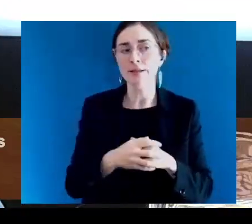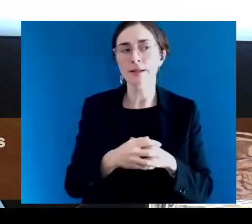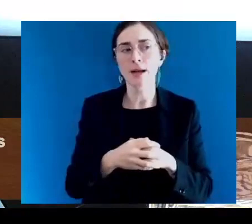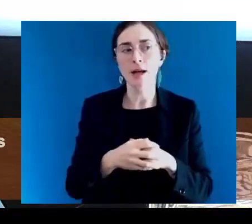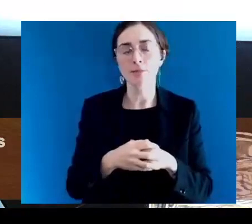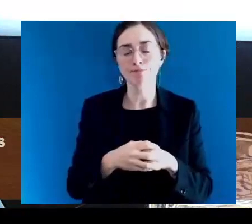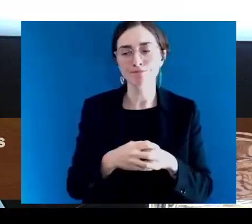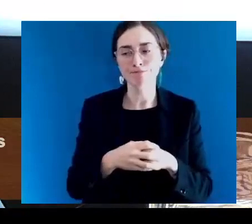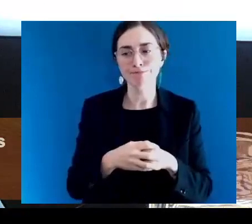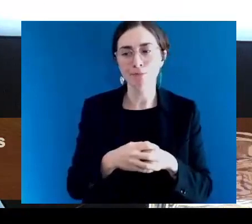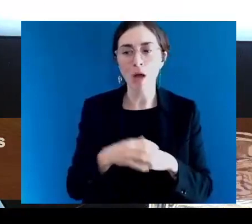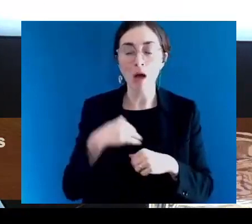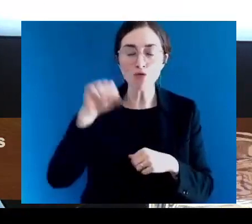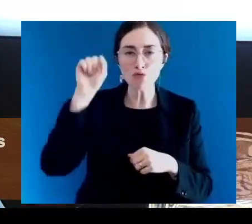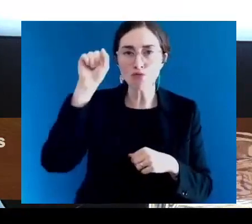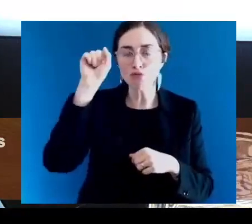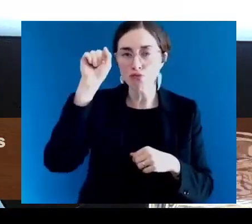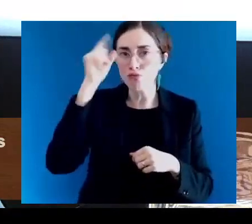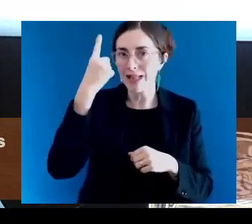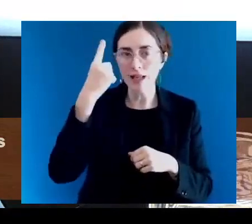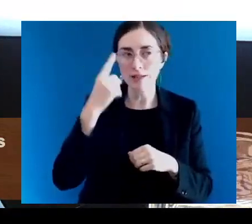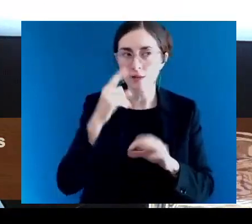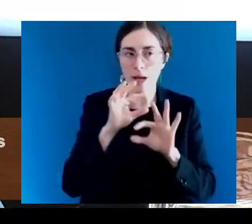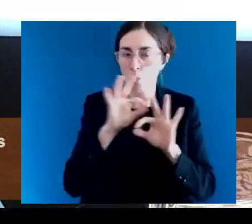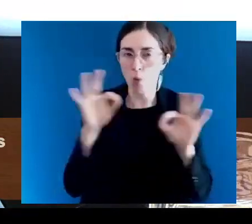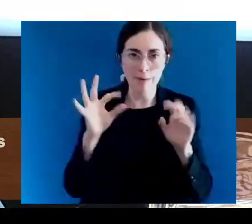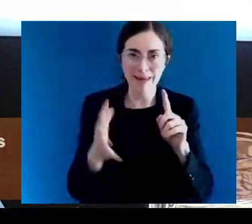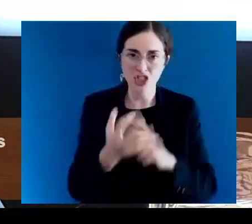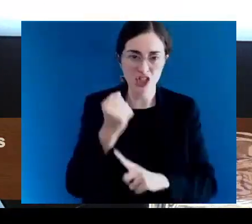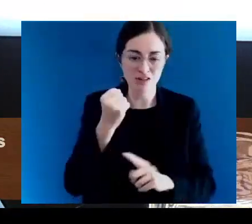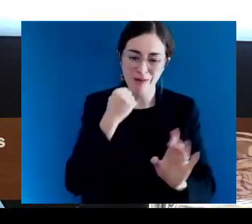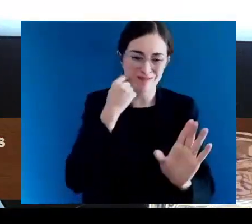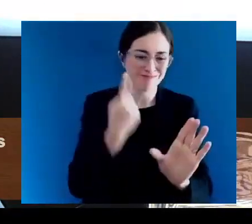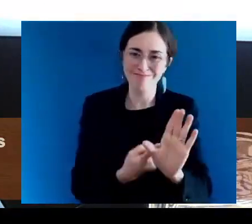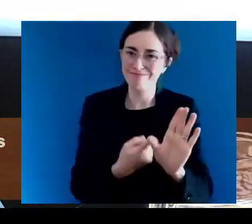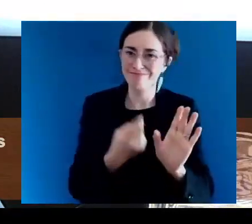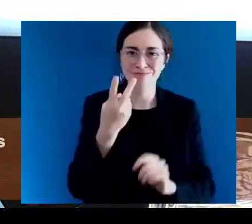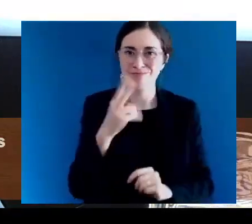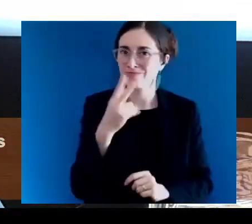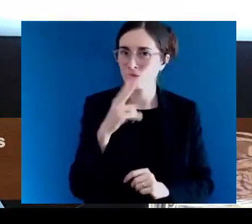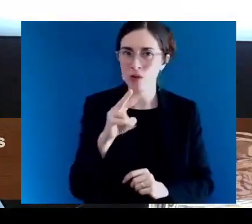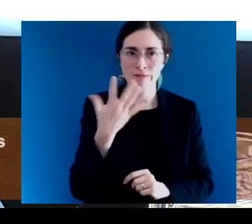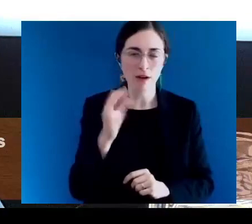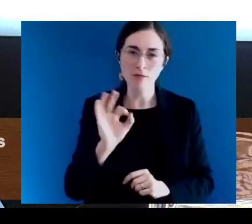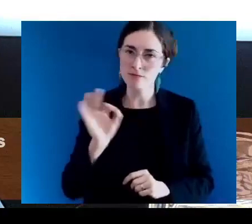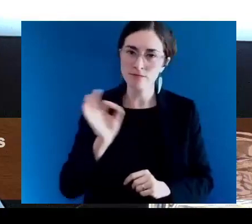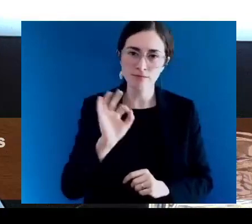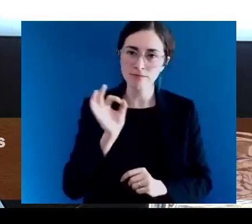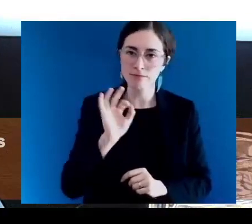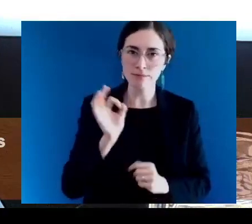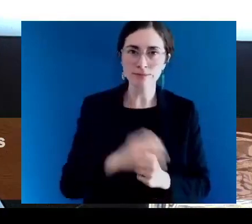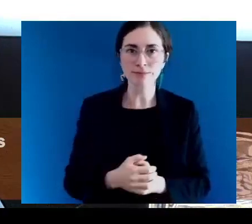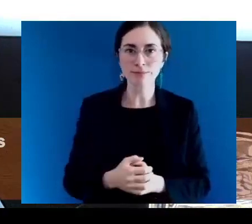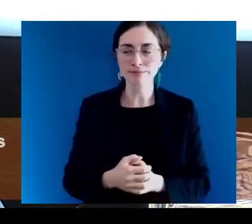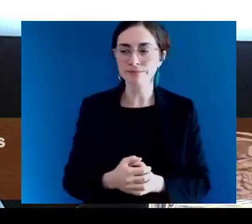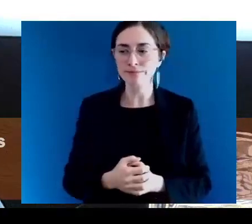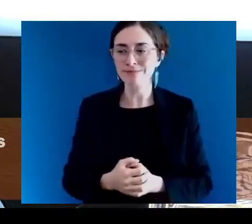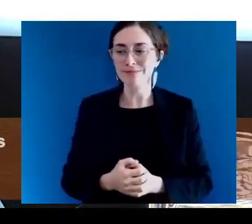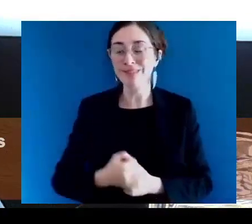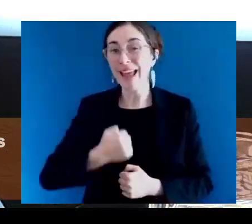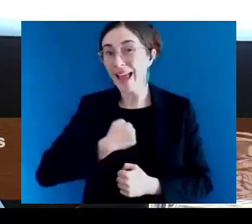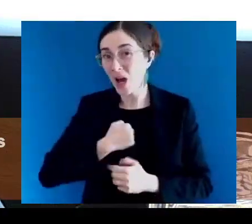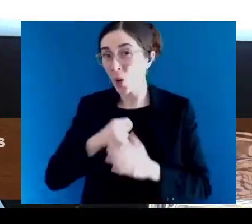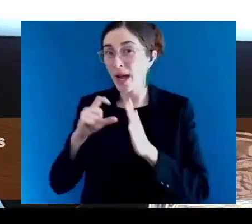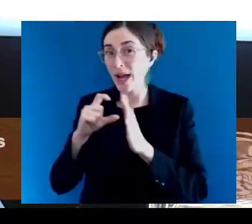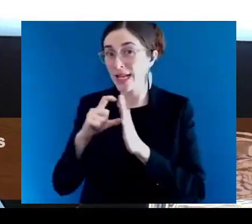I realise that it won't be achieved by then. And I also will say that the department is also